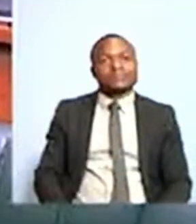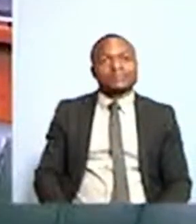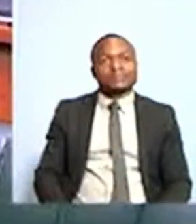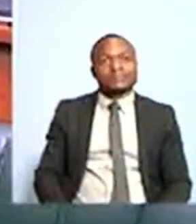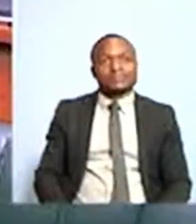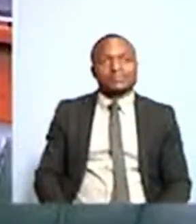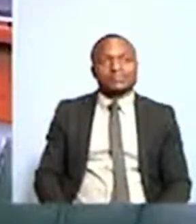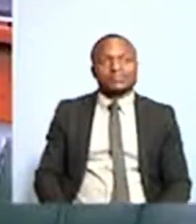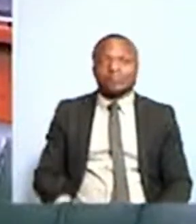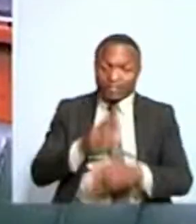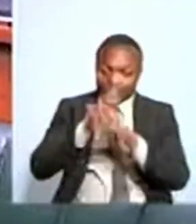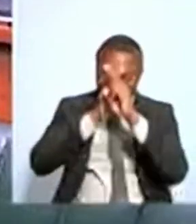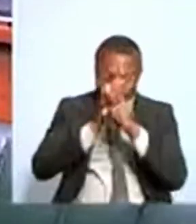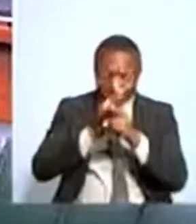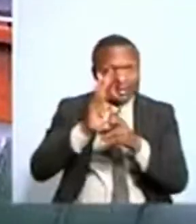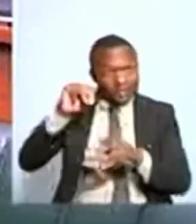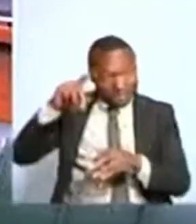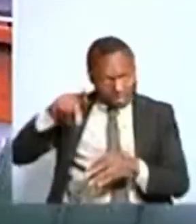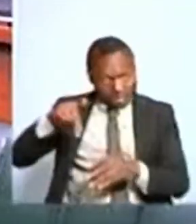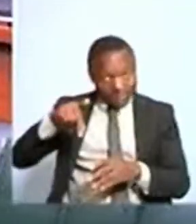the honorable member was